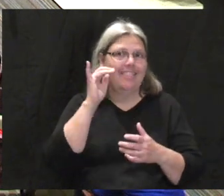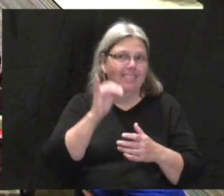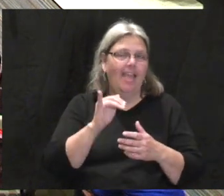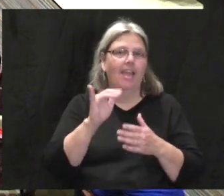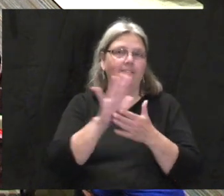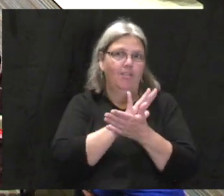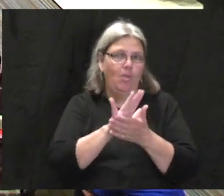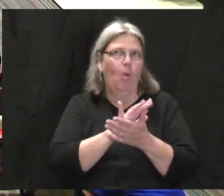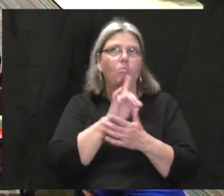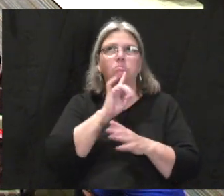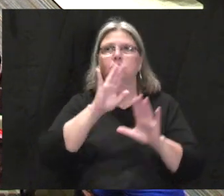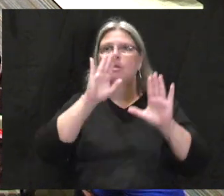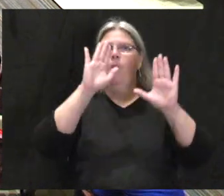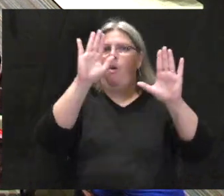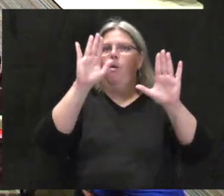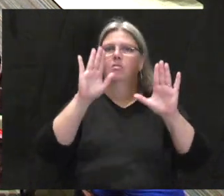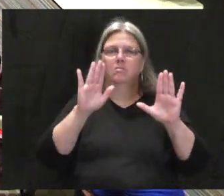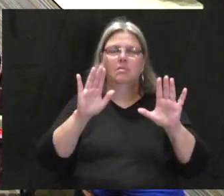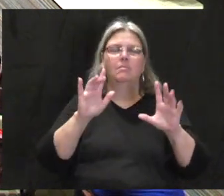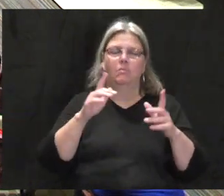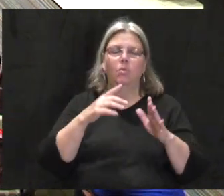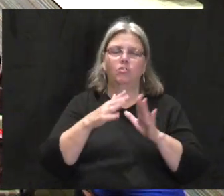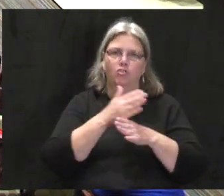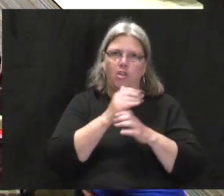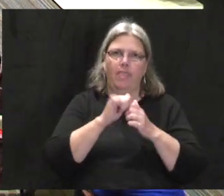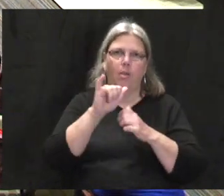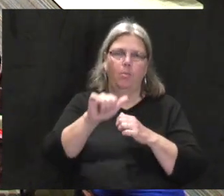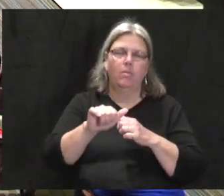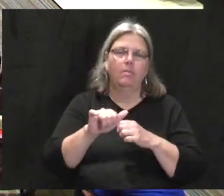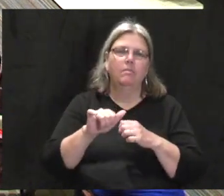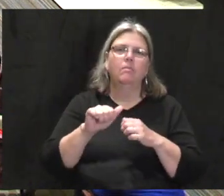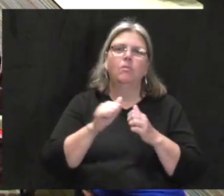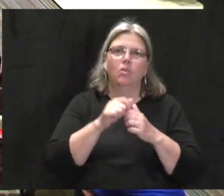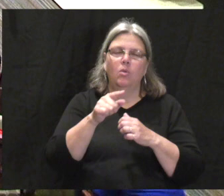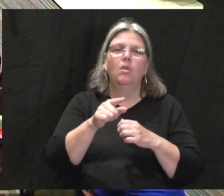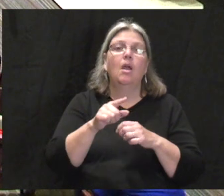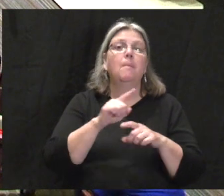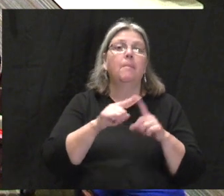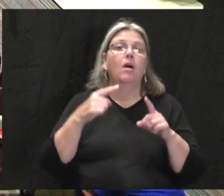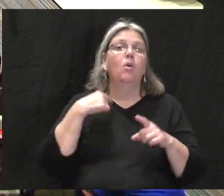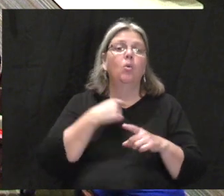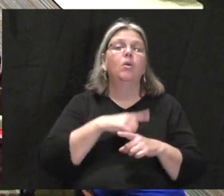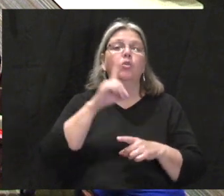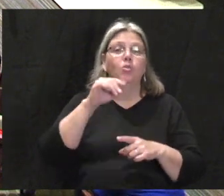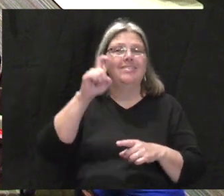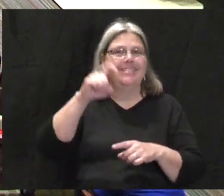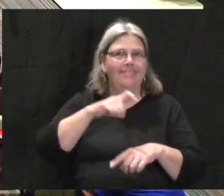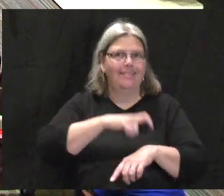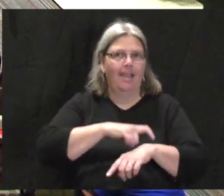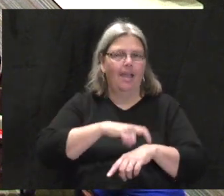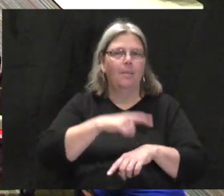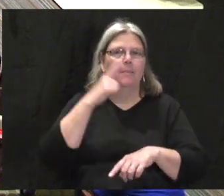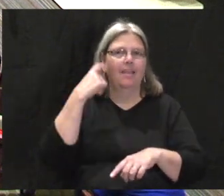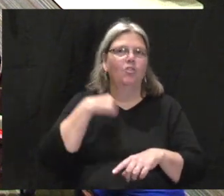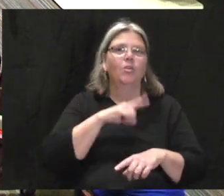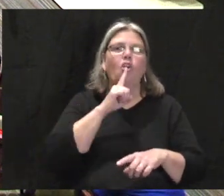to give you an opportunity to do your breakout groups so that we can get some feedback from you. So Jeannie Delaney, I'm going to turn it over to